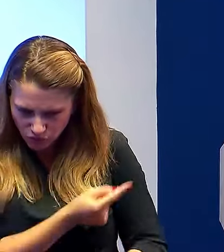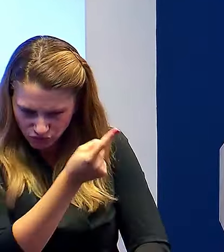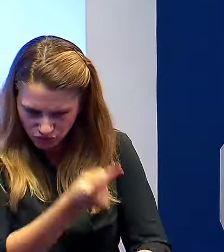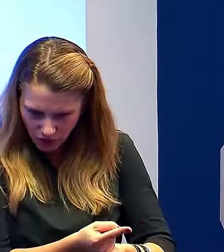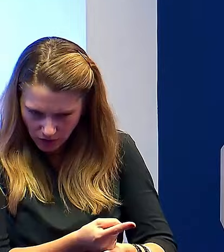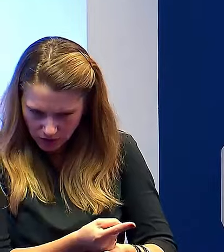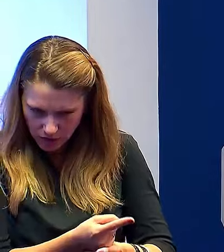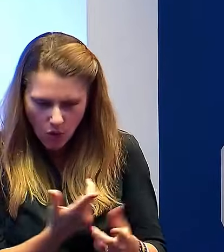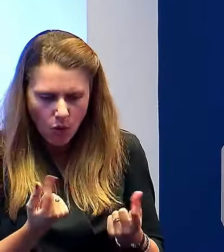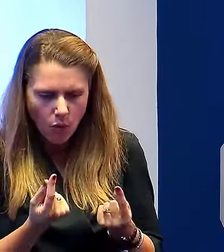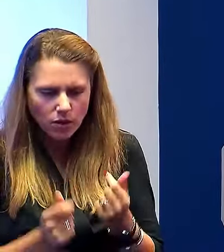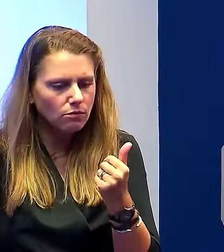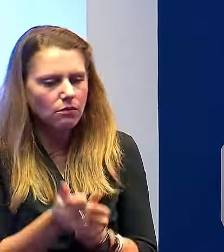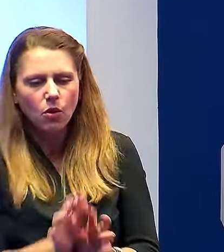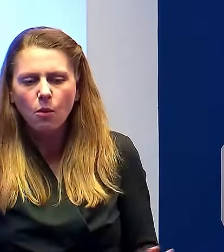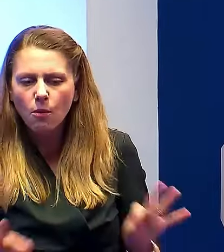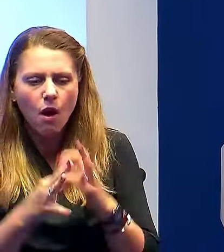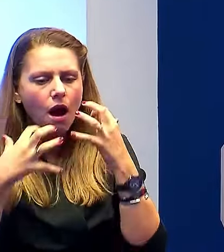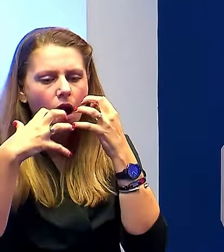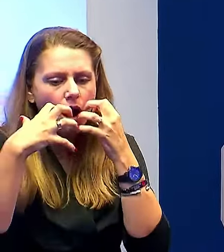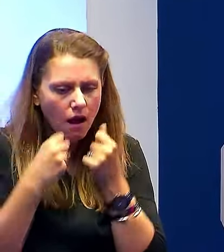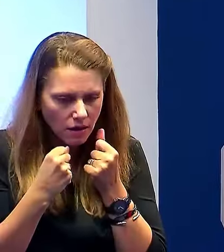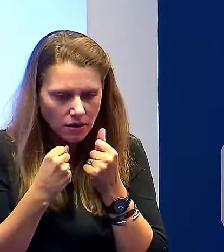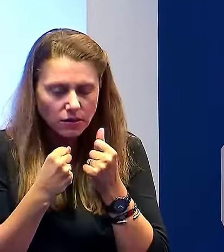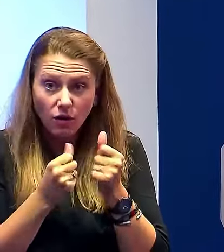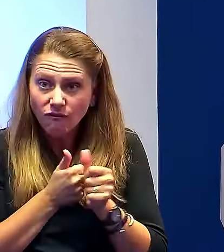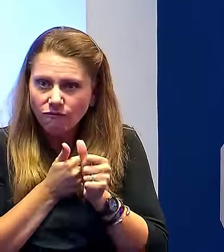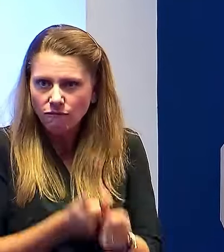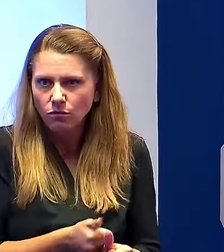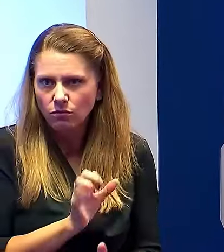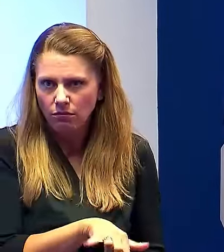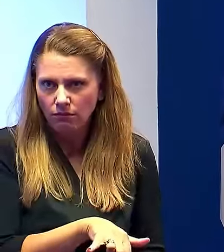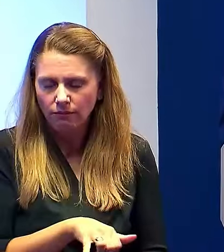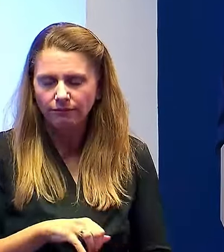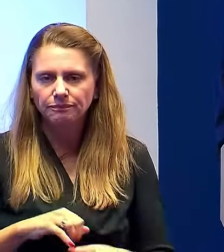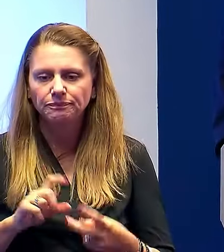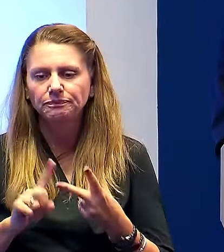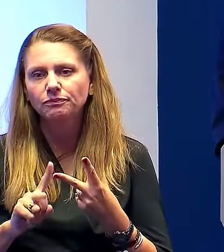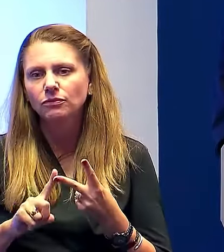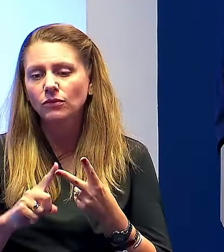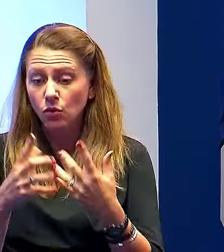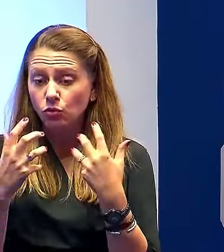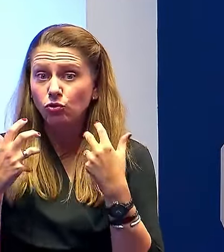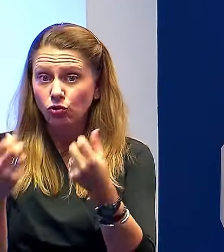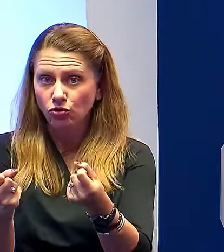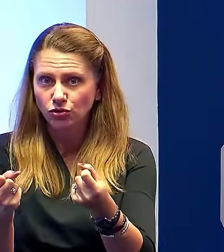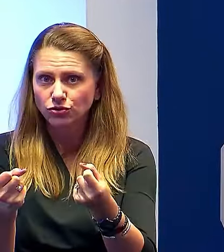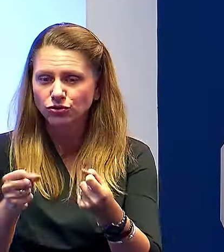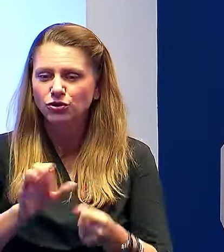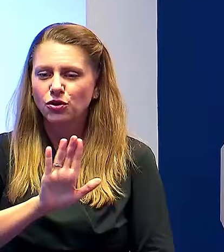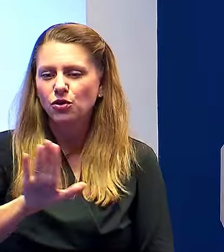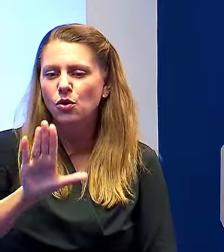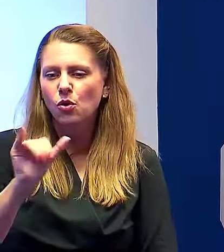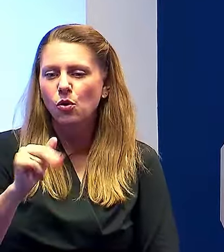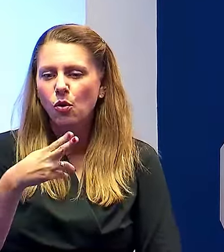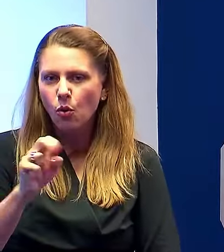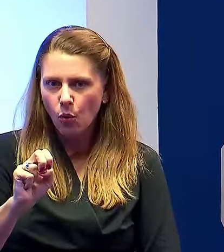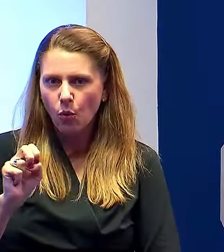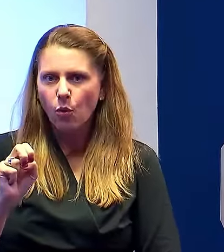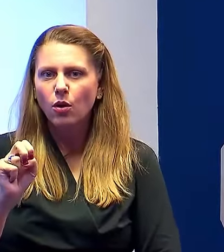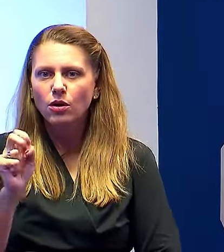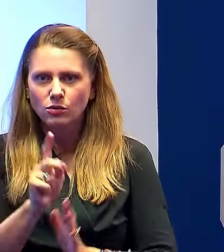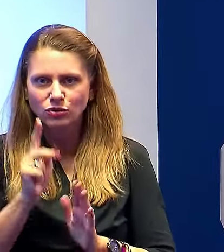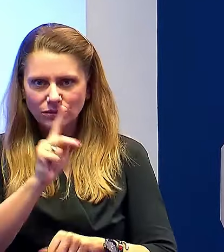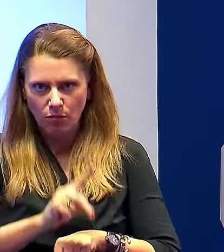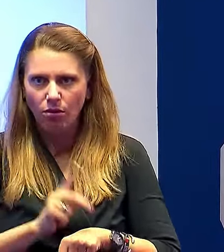most and stick to those principles. Courage. Defining your core principles as an individual is one